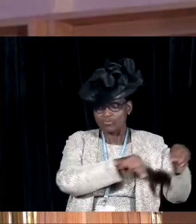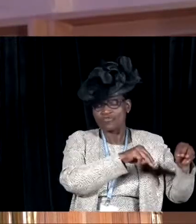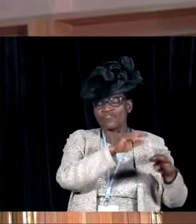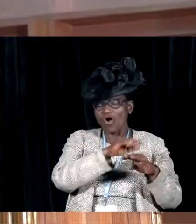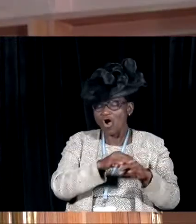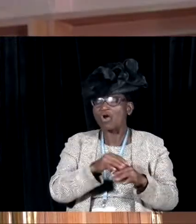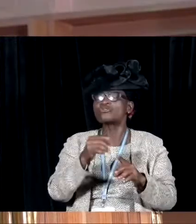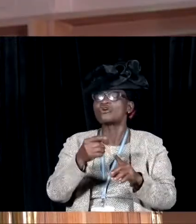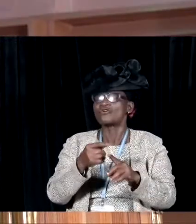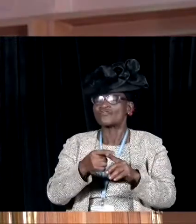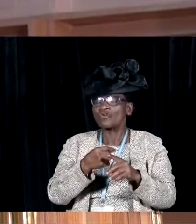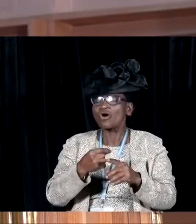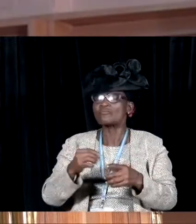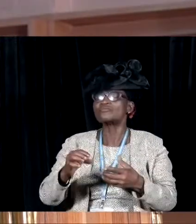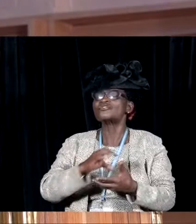flourishing.